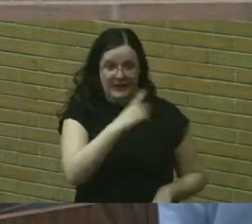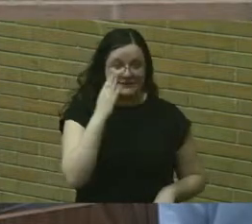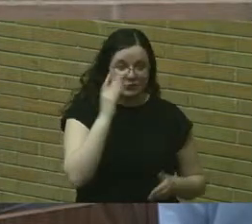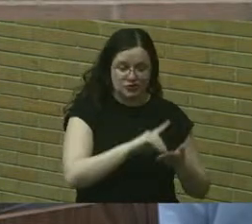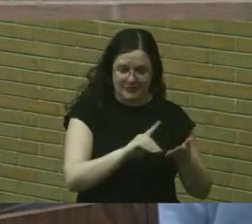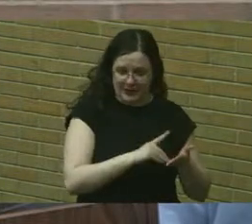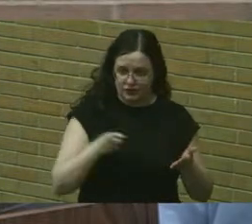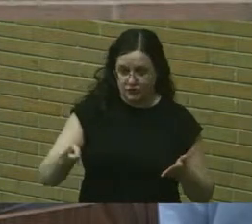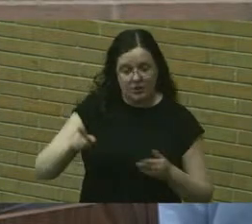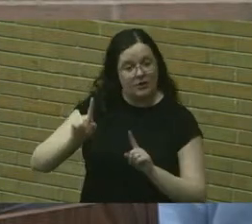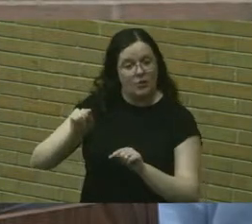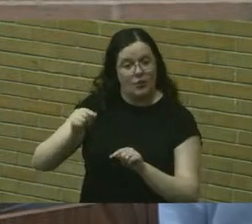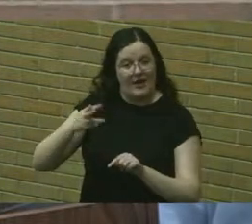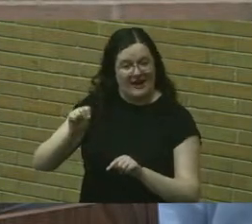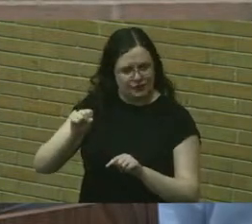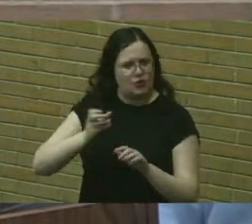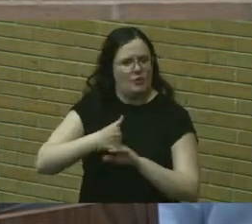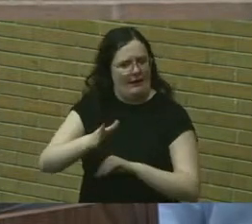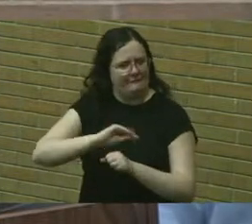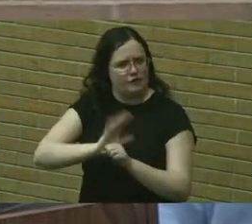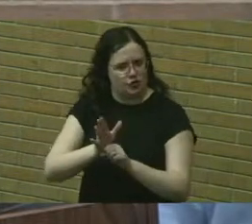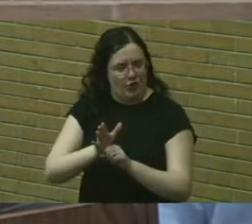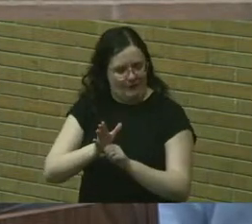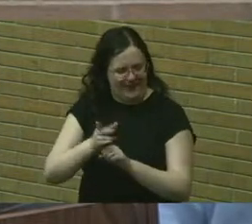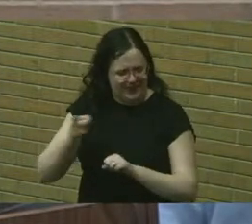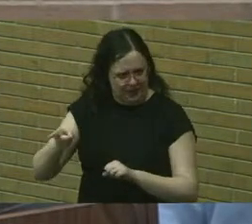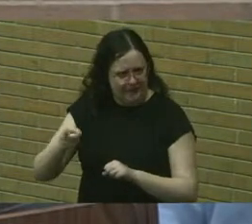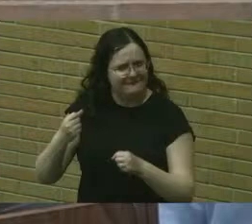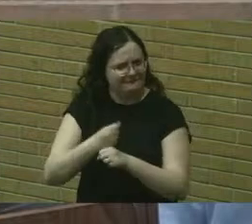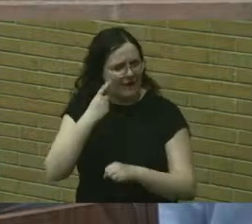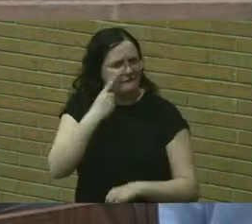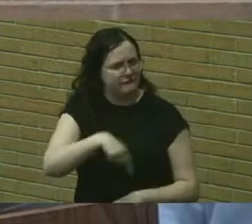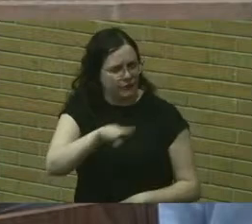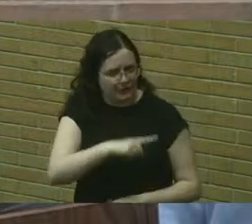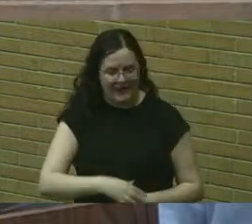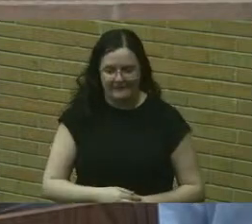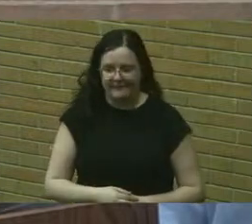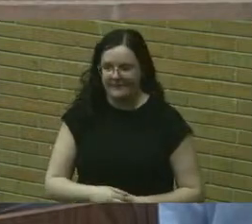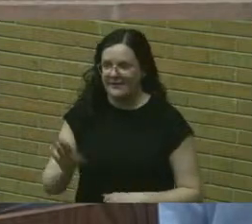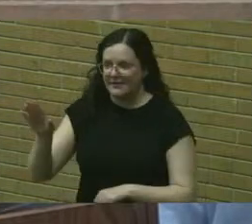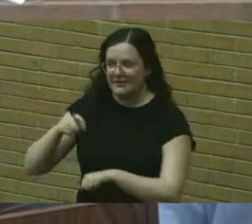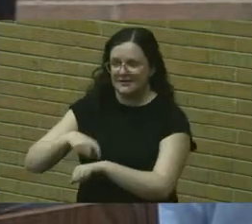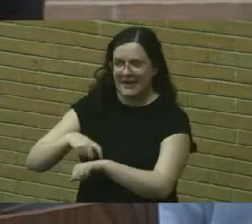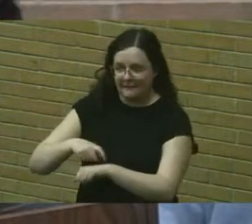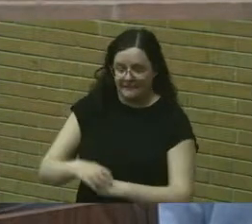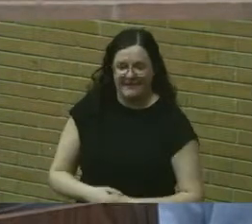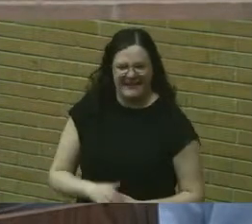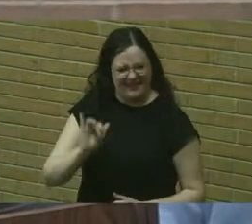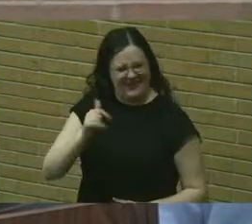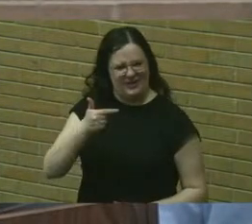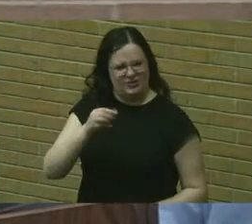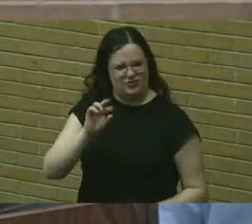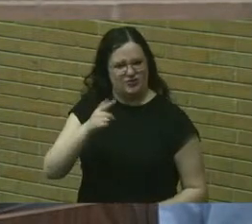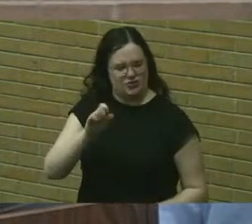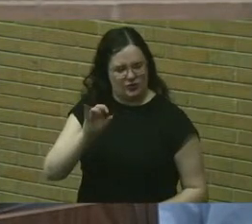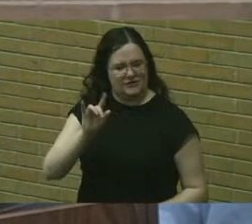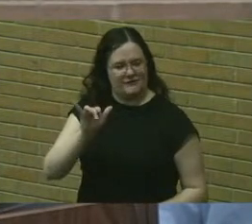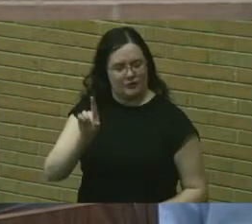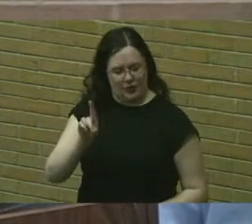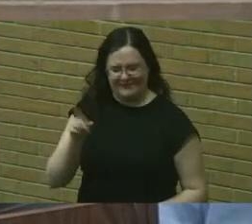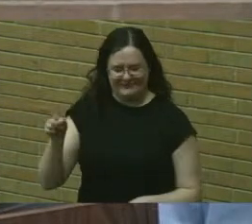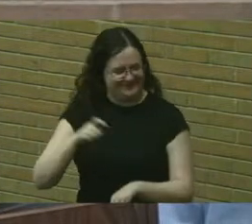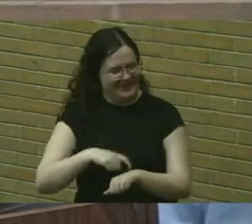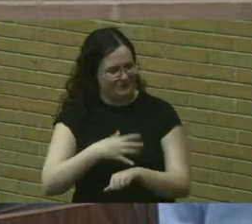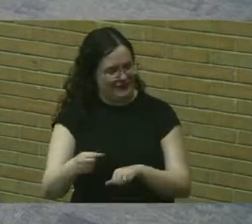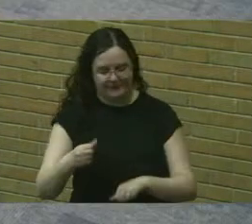school after COVID as a result of COVID at Brighton School. She fought. People were discriminated. George Floyd was. Time. We all. Time, Slajna. I appreciate